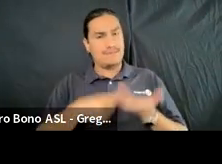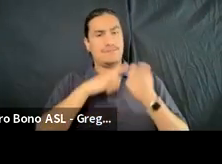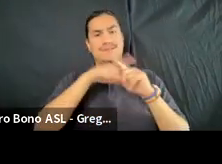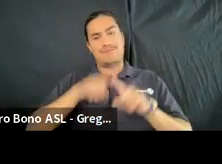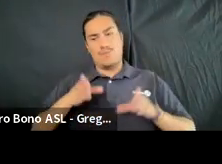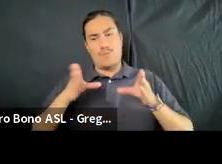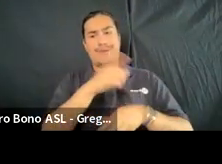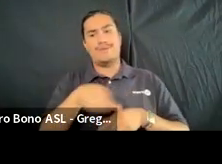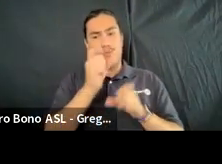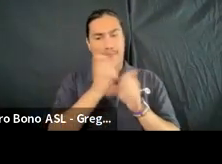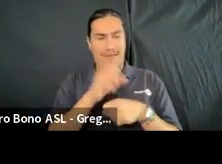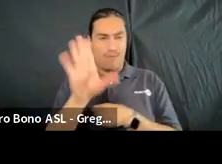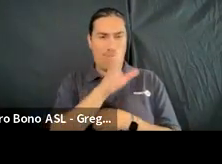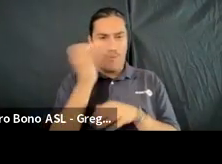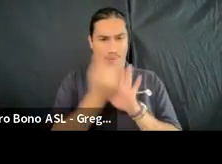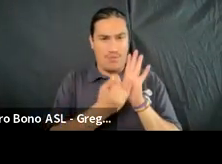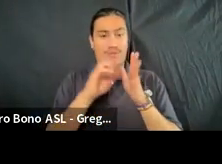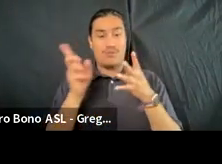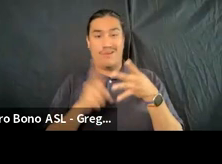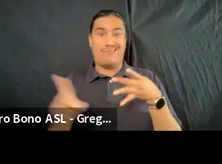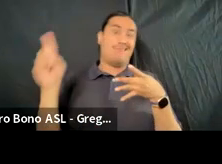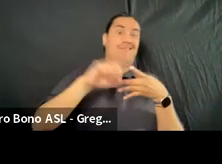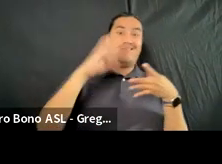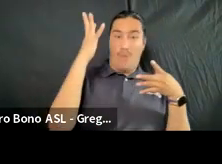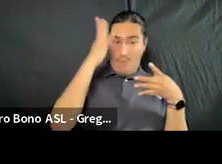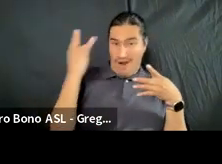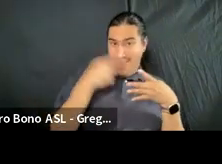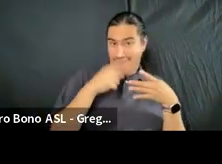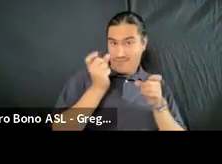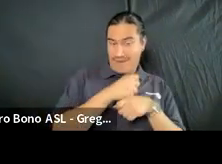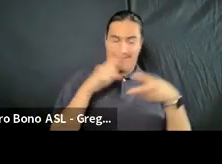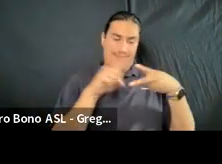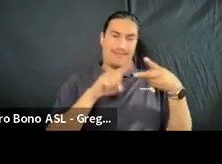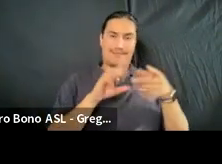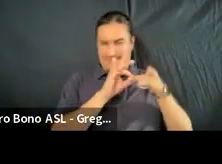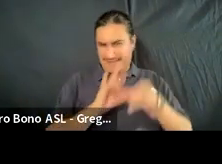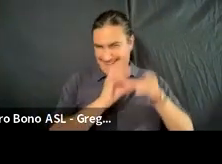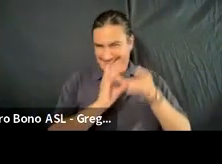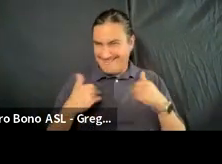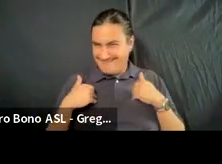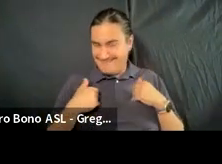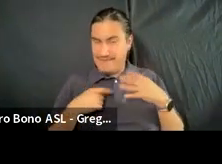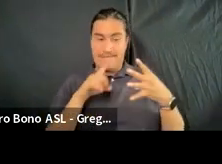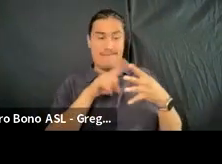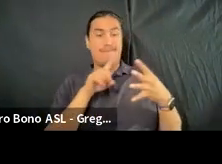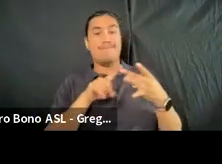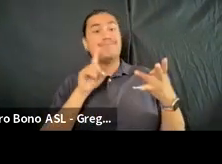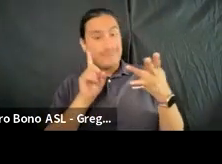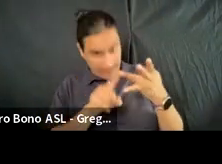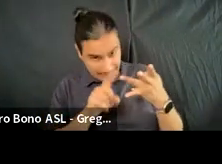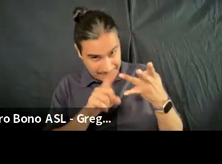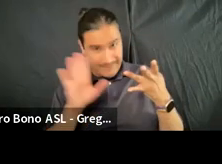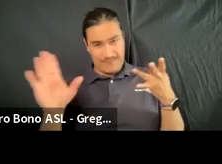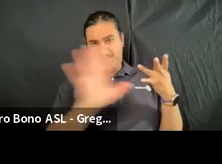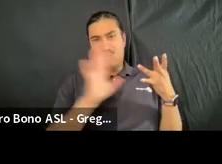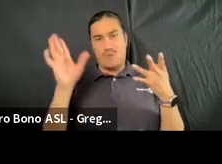your art so that when you get back to number one, why you make it, those two things are connected. And then that leads us to number three,